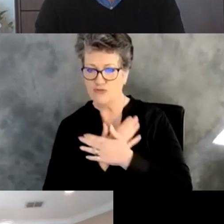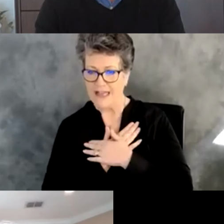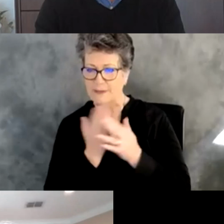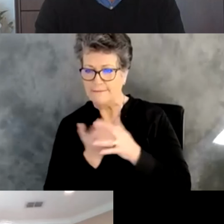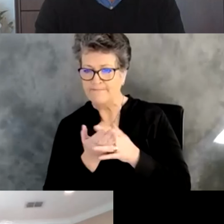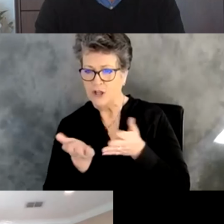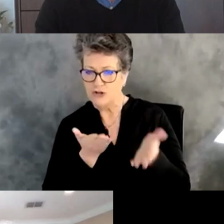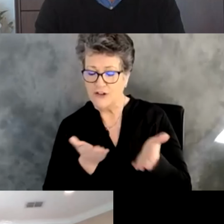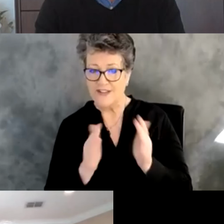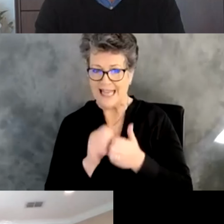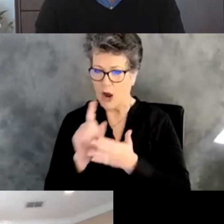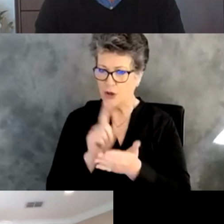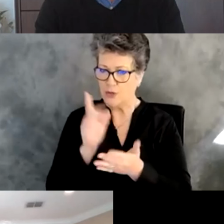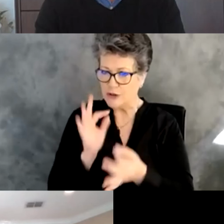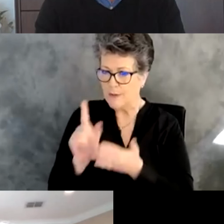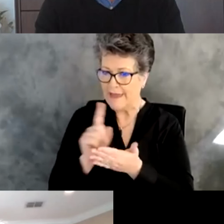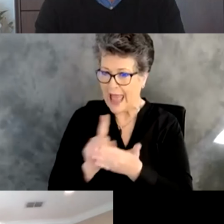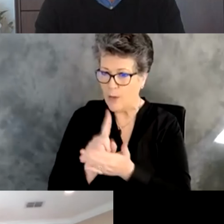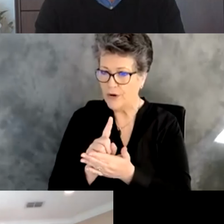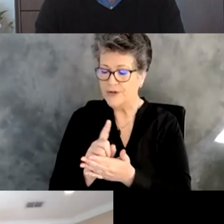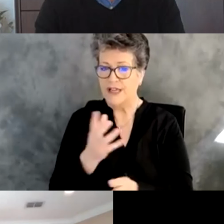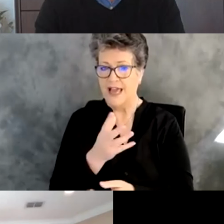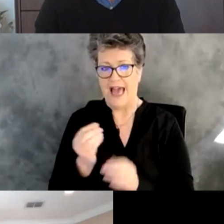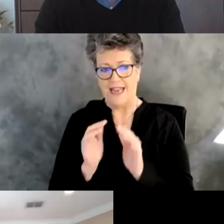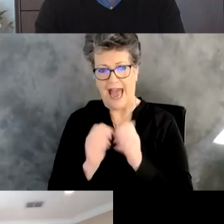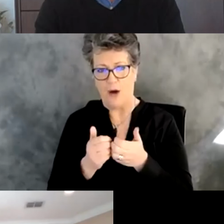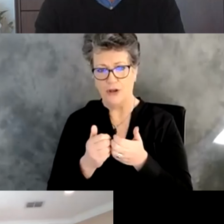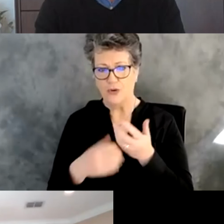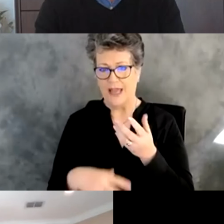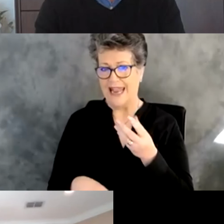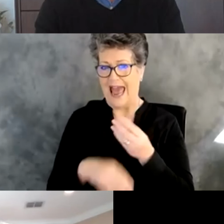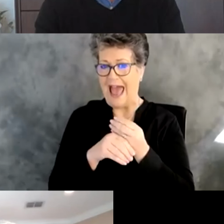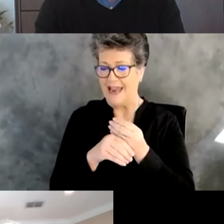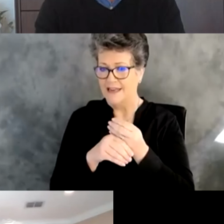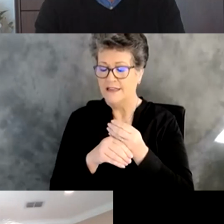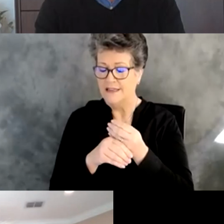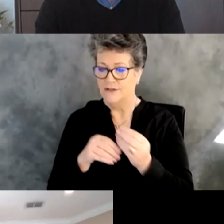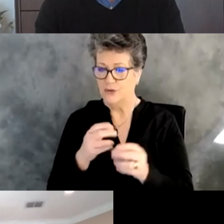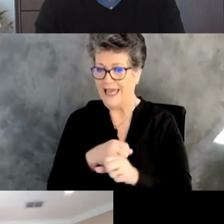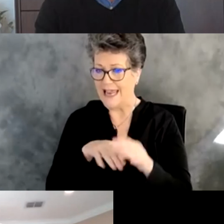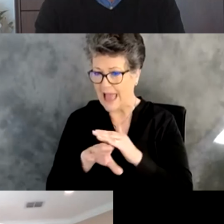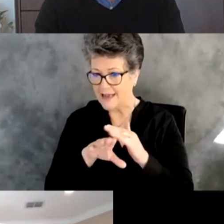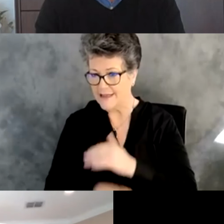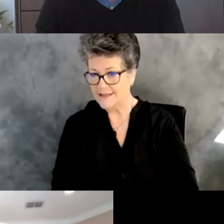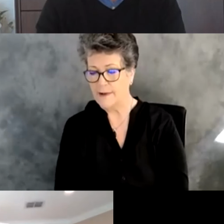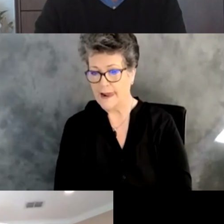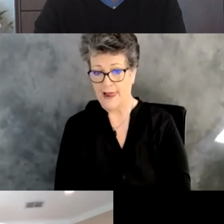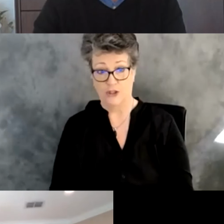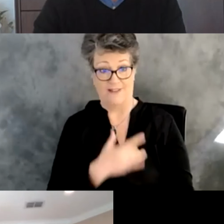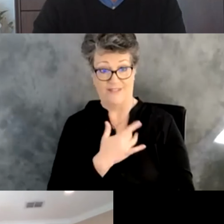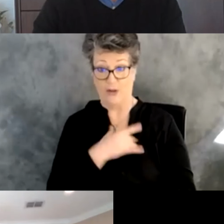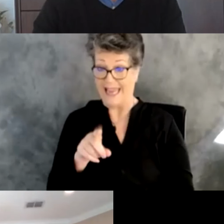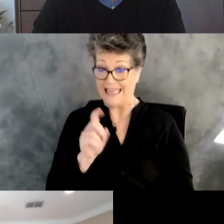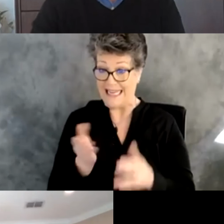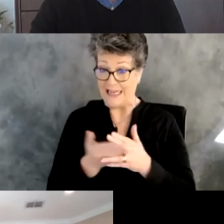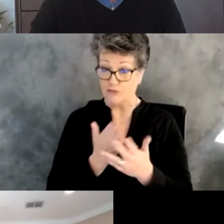the hours are determined, and how you can advocate for getting access to those services. So if someone feels they need it or